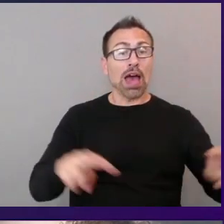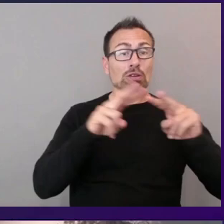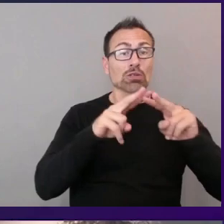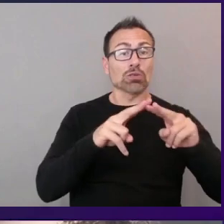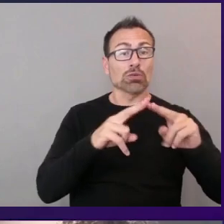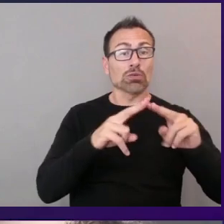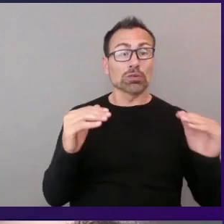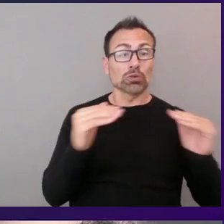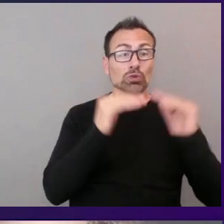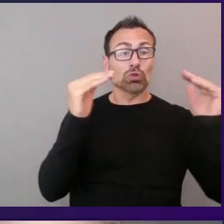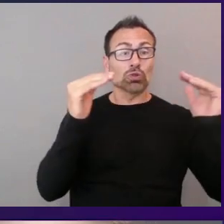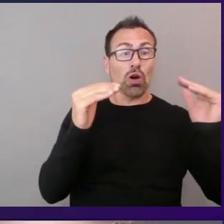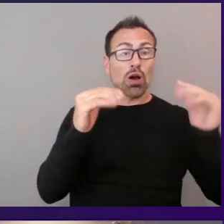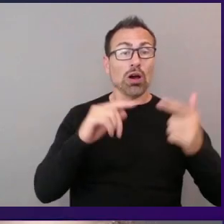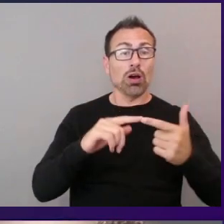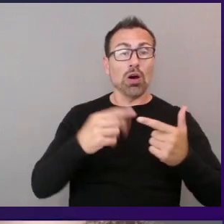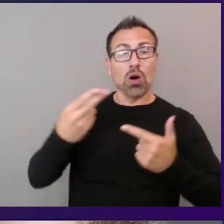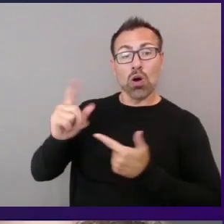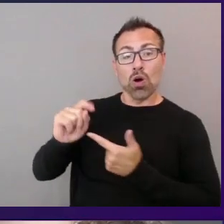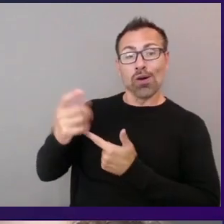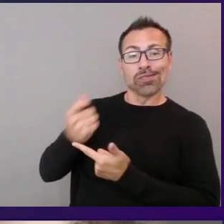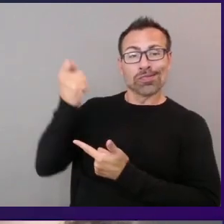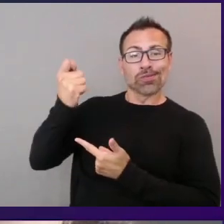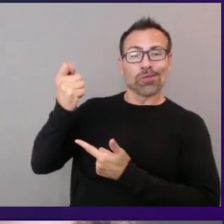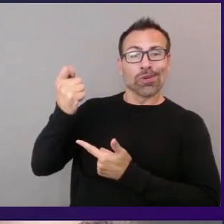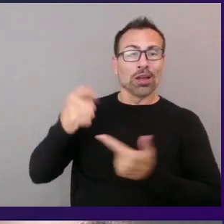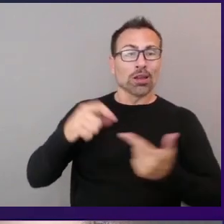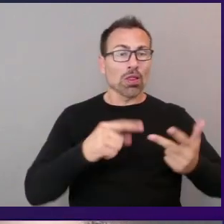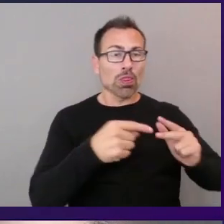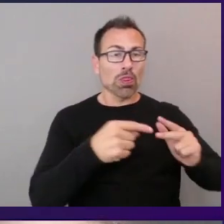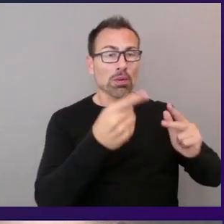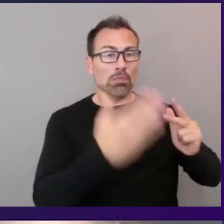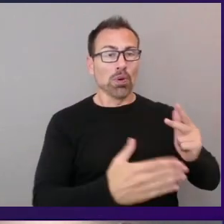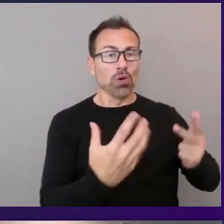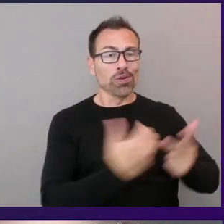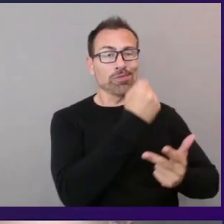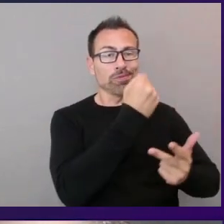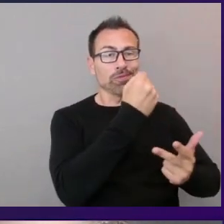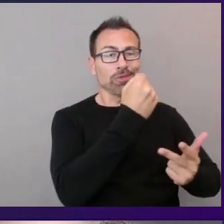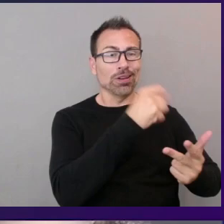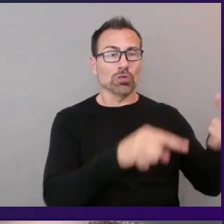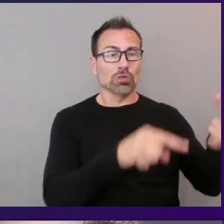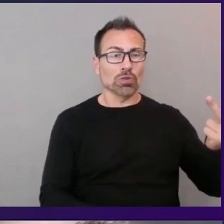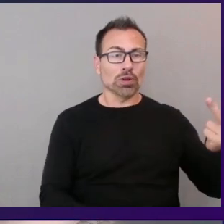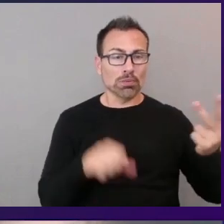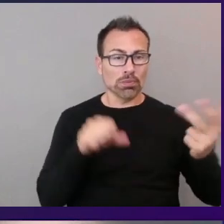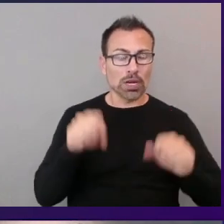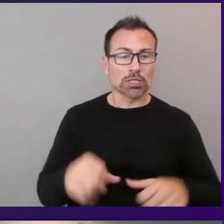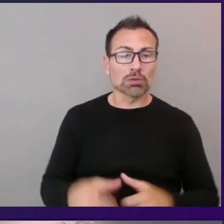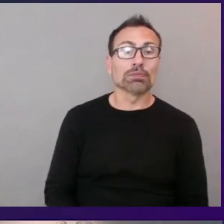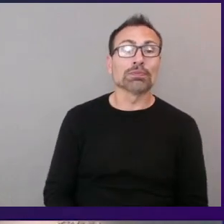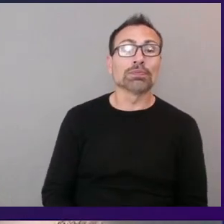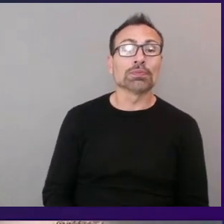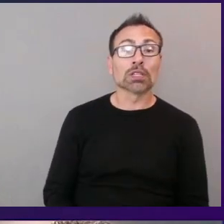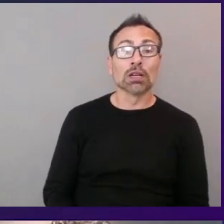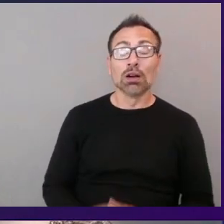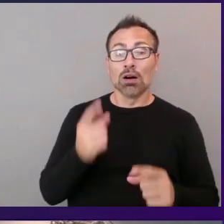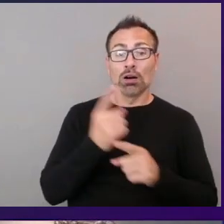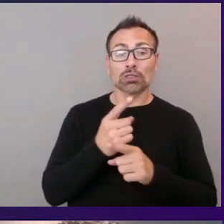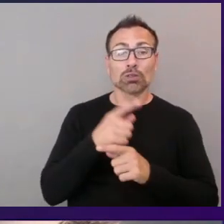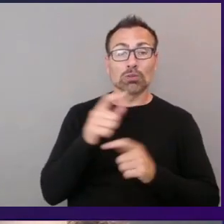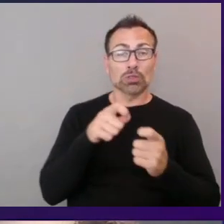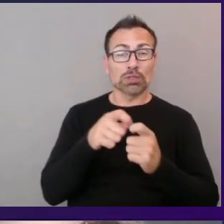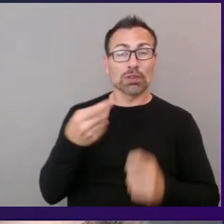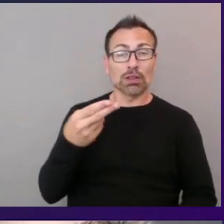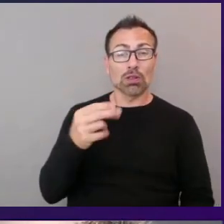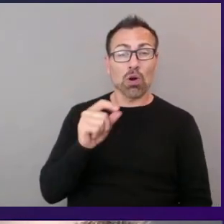by the host, or won by the opponent. These are the three game results possible. We will also specify that the host ID